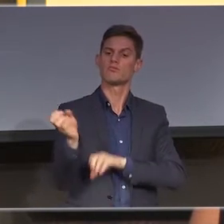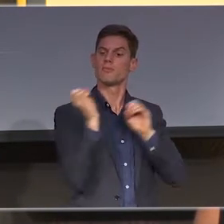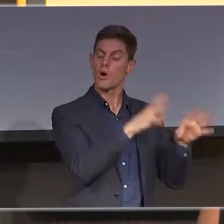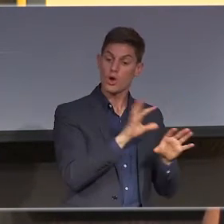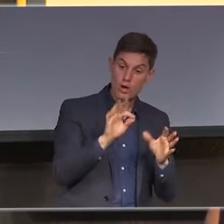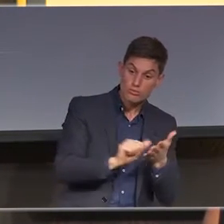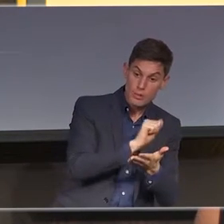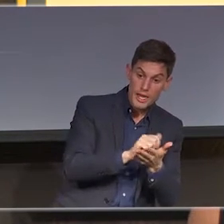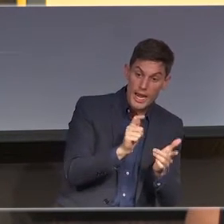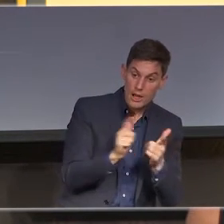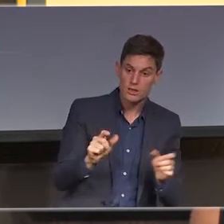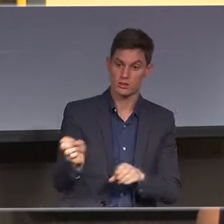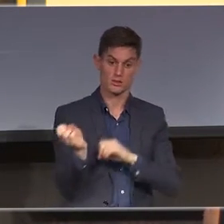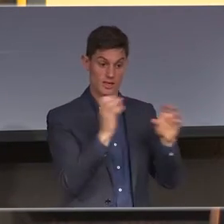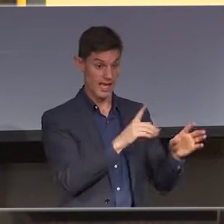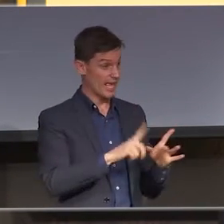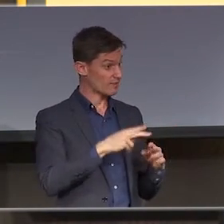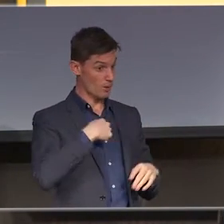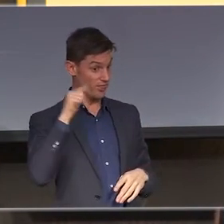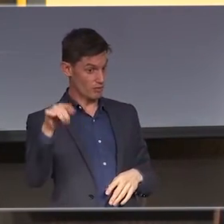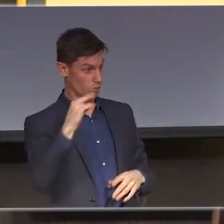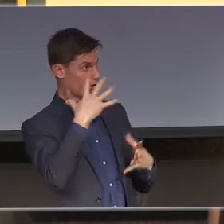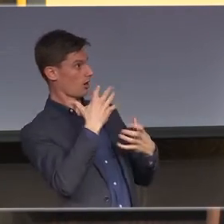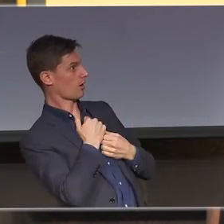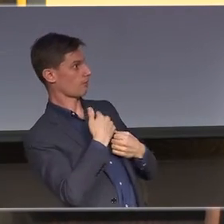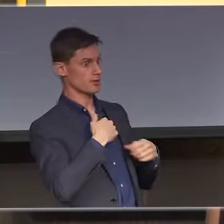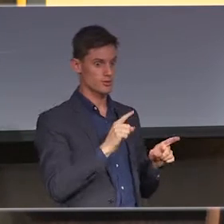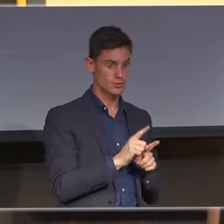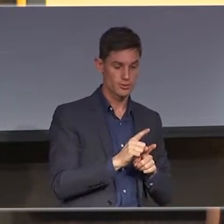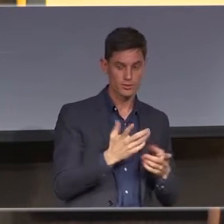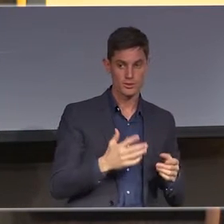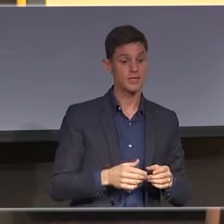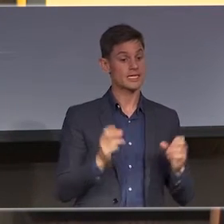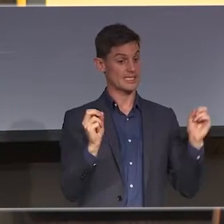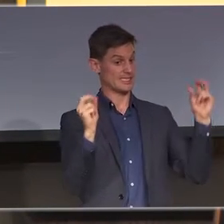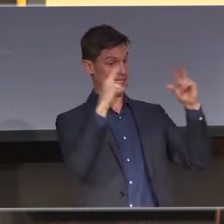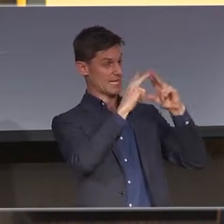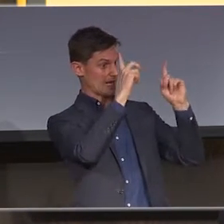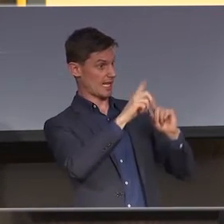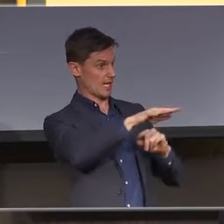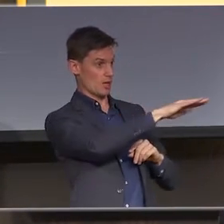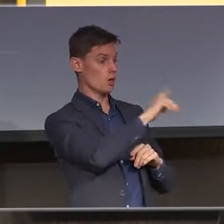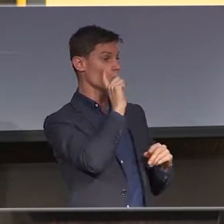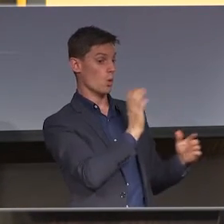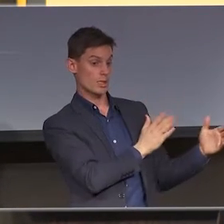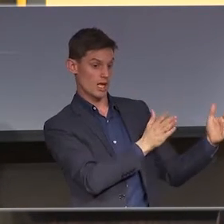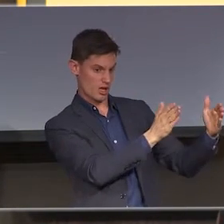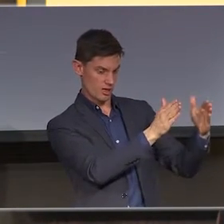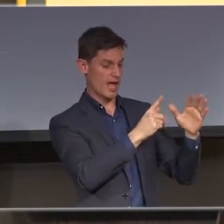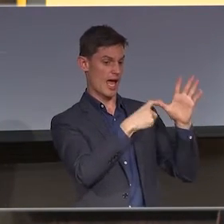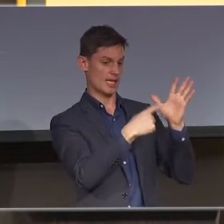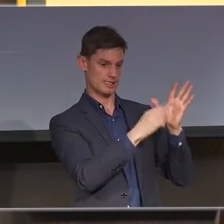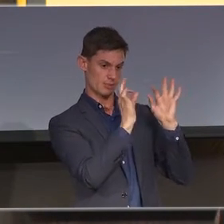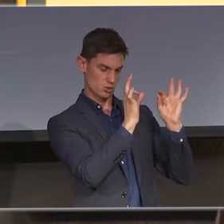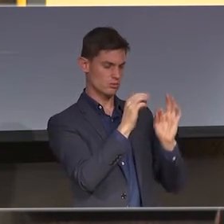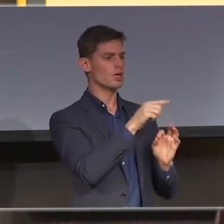language. I would have been moved on very quickly. The Sydney Harbour Foreshore Authority Act passed in 1999